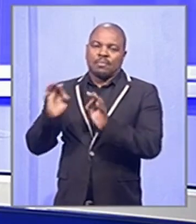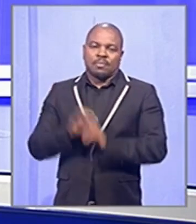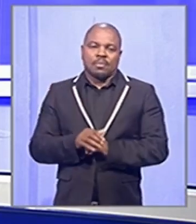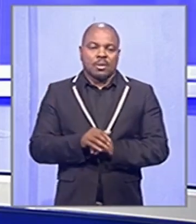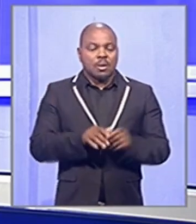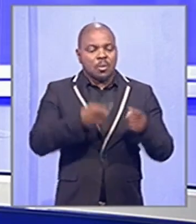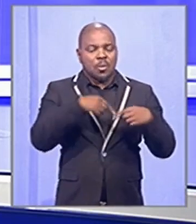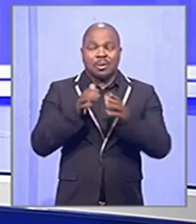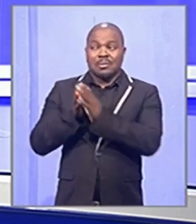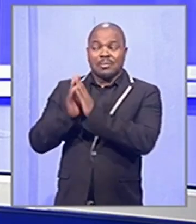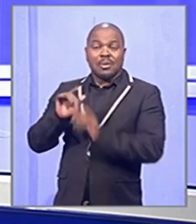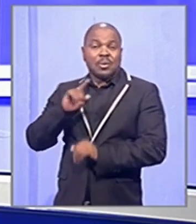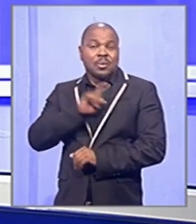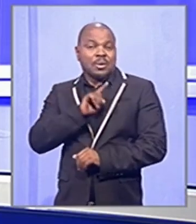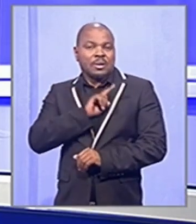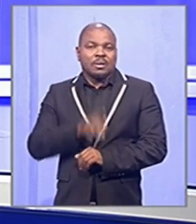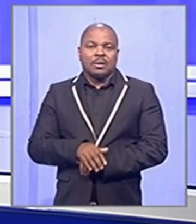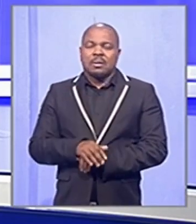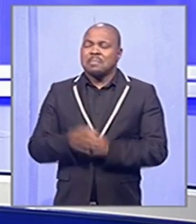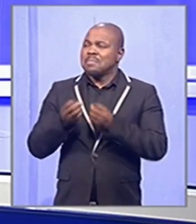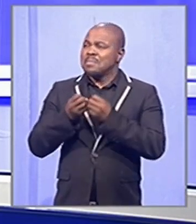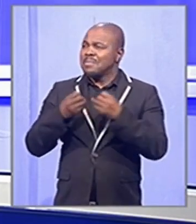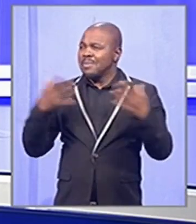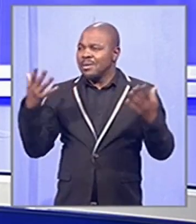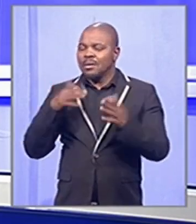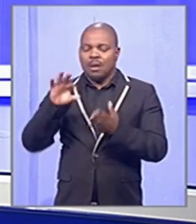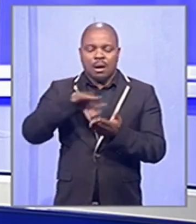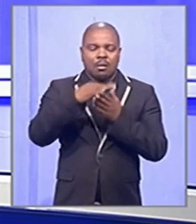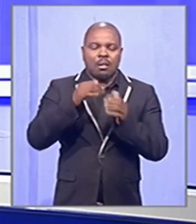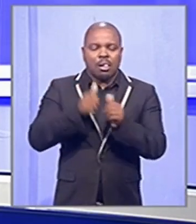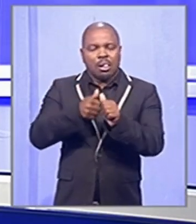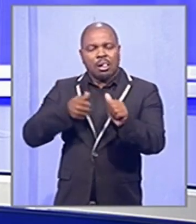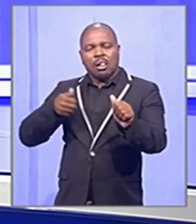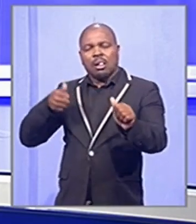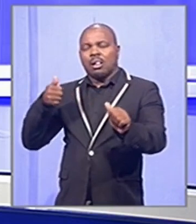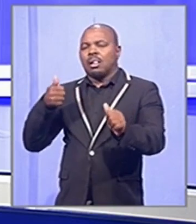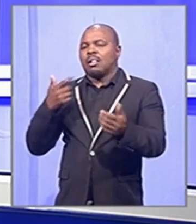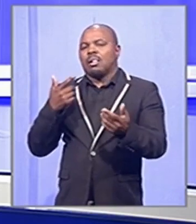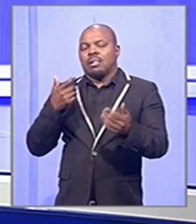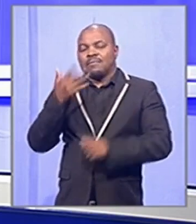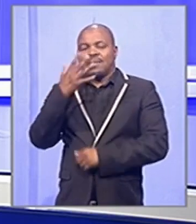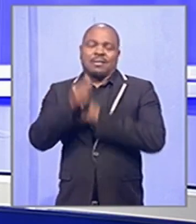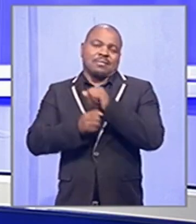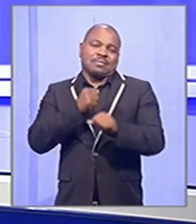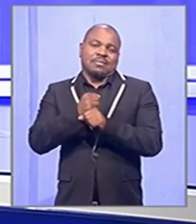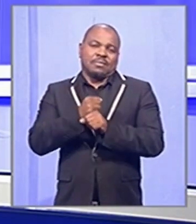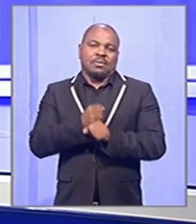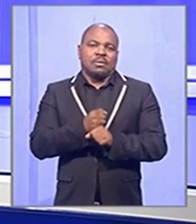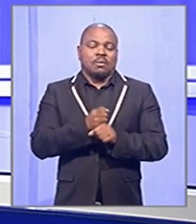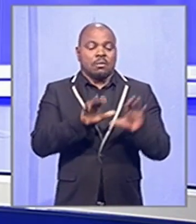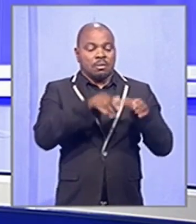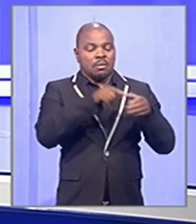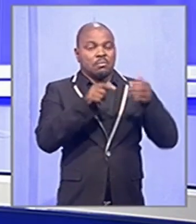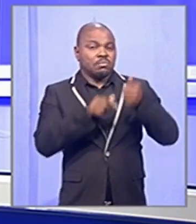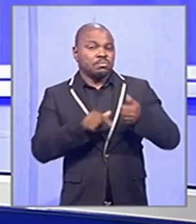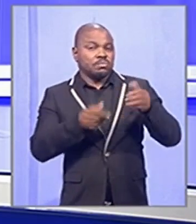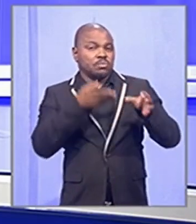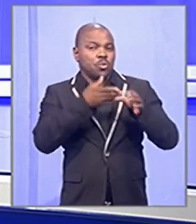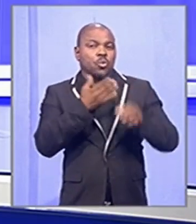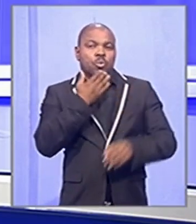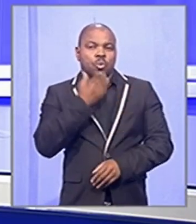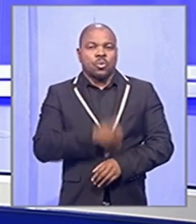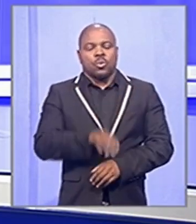Letlole la naha la dikotsi tsa mebileng e leng RAF le ipiletsa ho batho ba tswileng dikotsi ba etsang dikopo hore